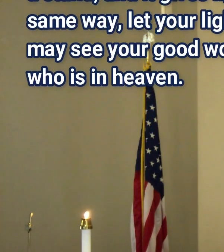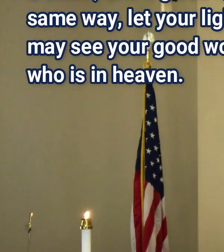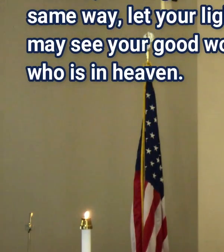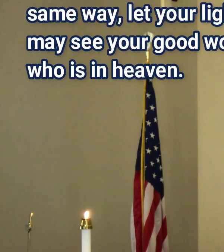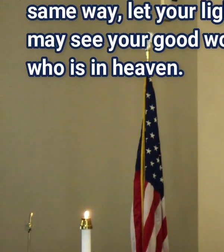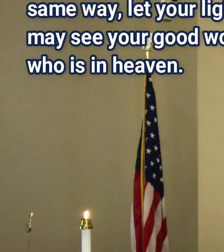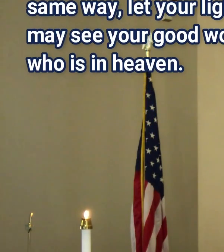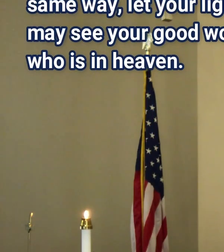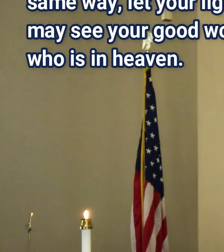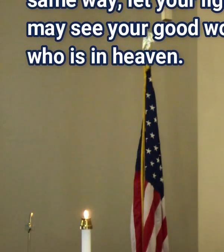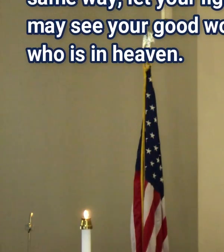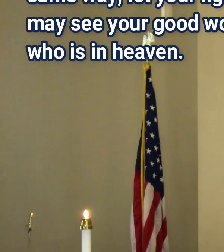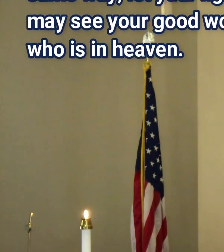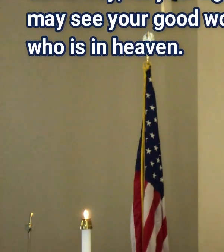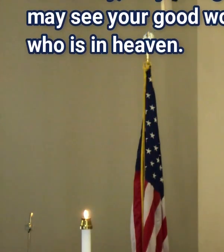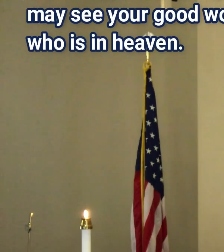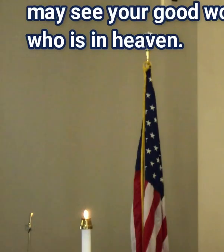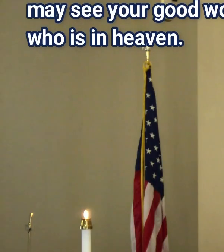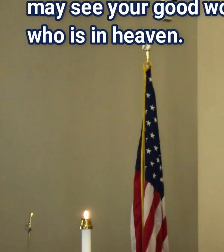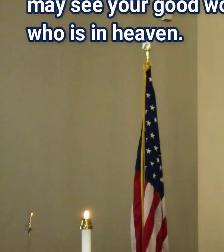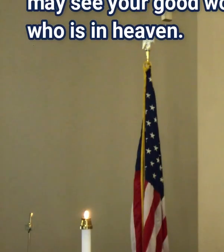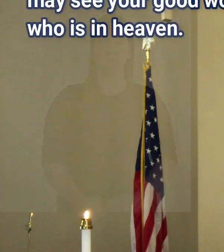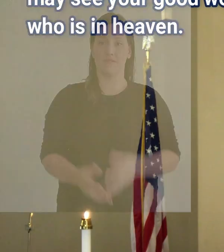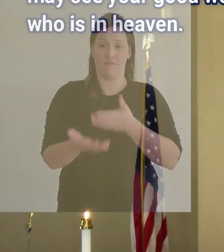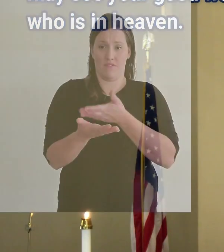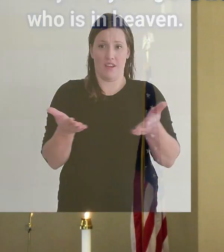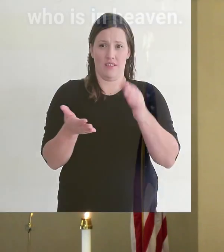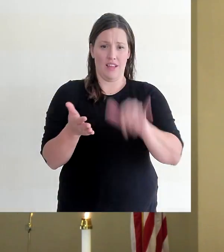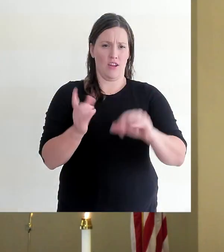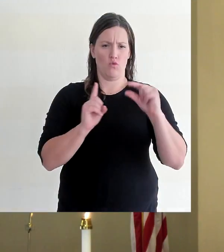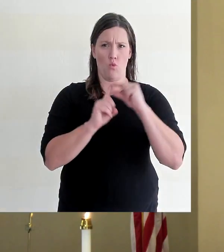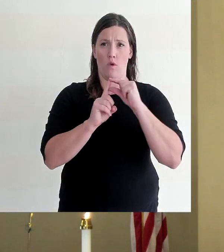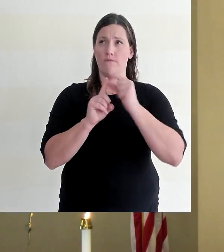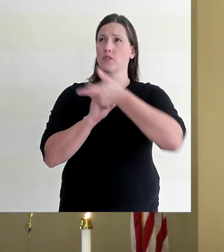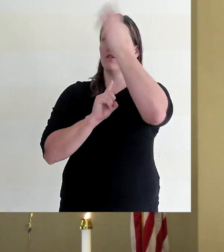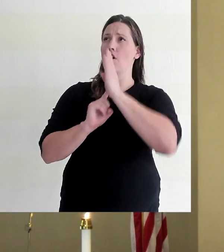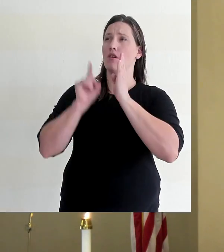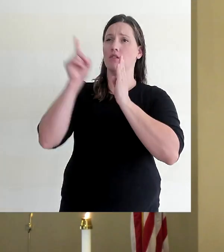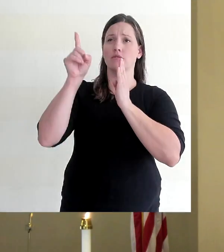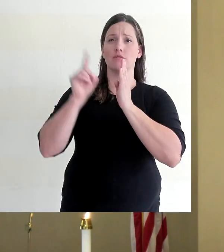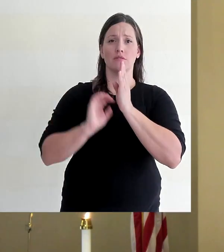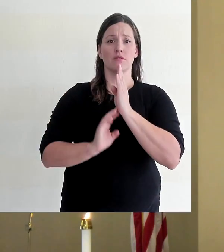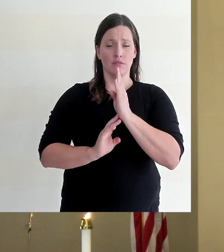glory to your Father who is in heaven. This is the word of our God.